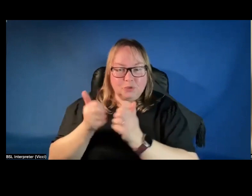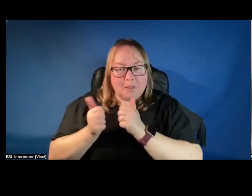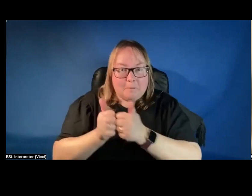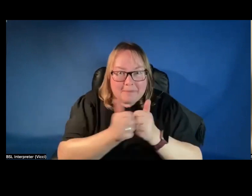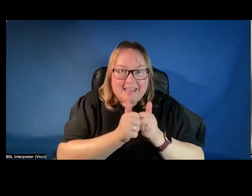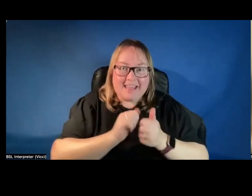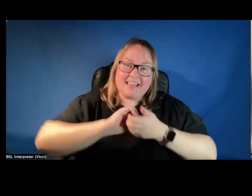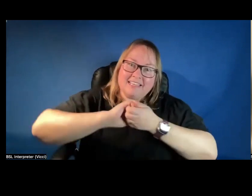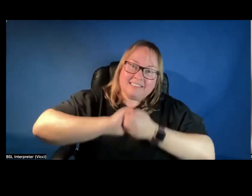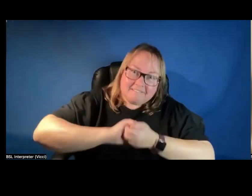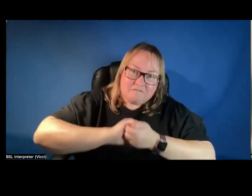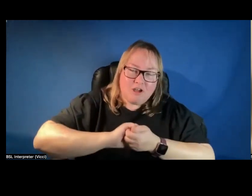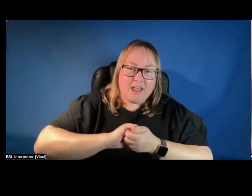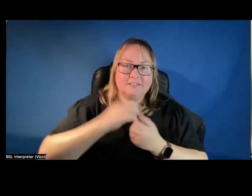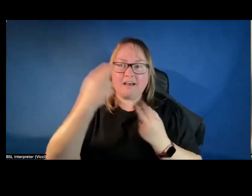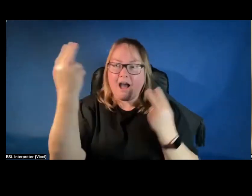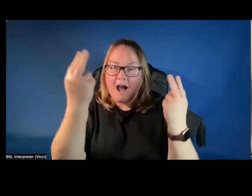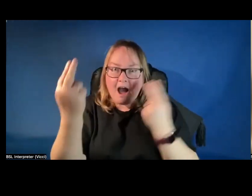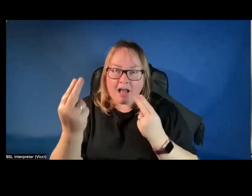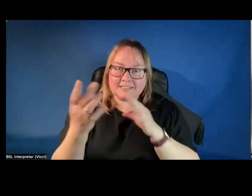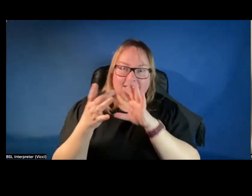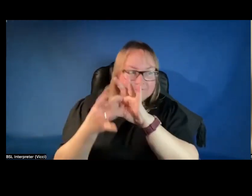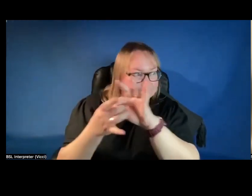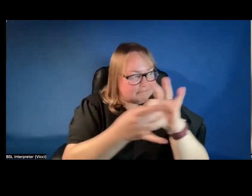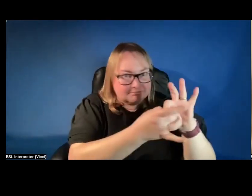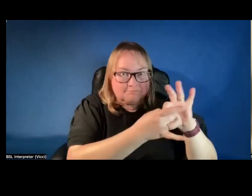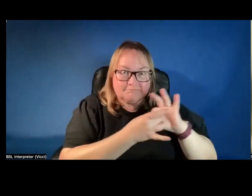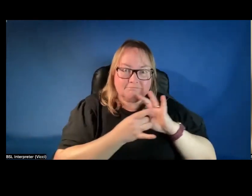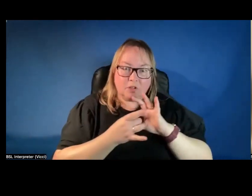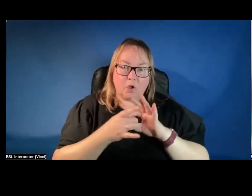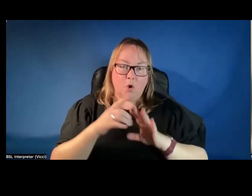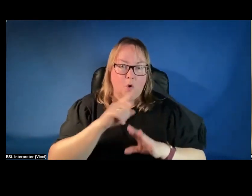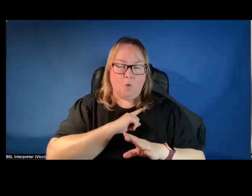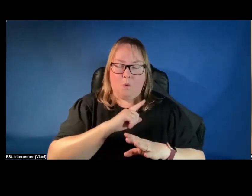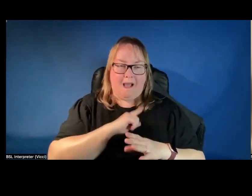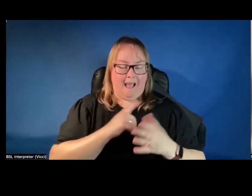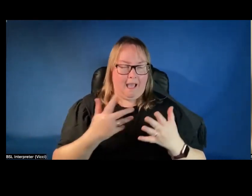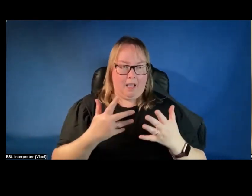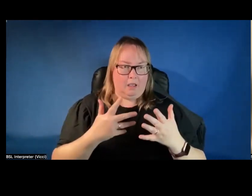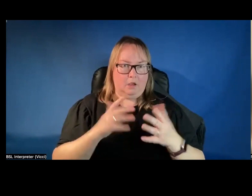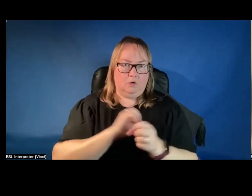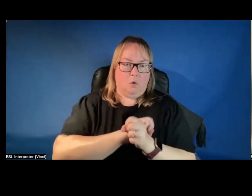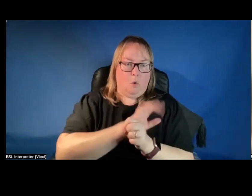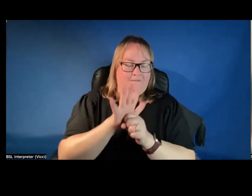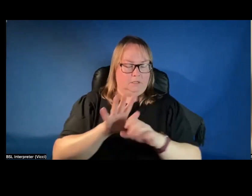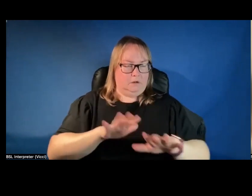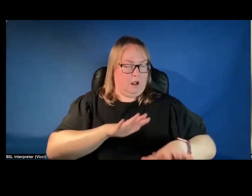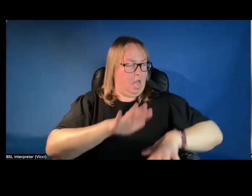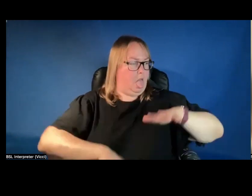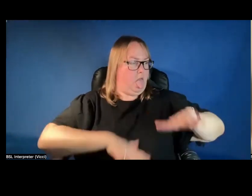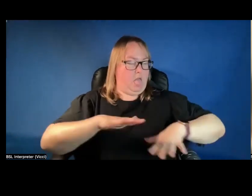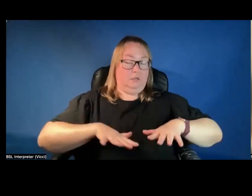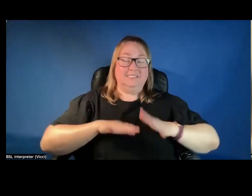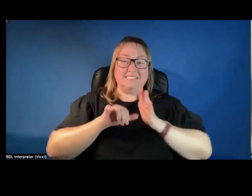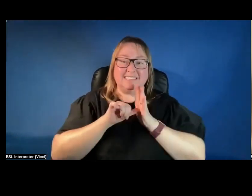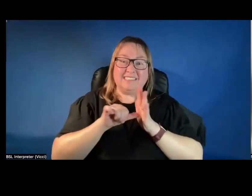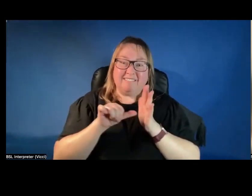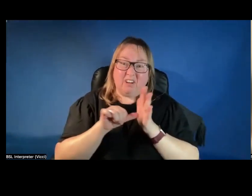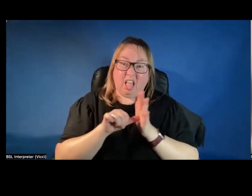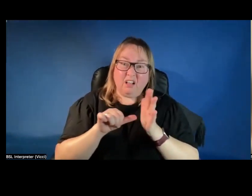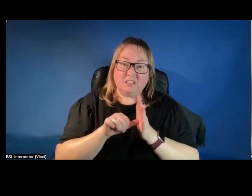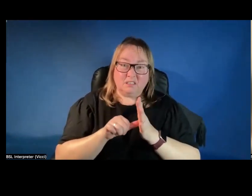friends and fellow art workers, all of whom were differently dealing with a very difficult time.